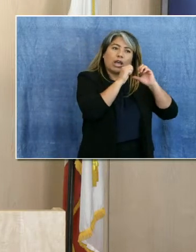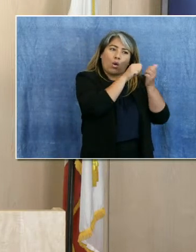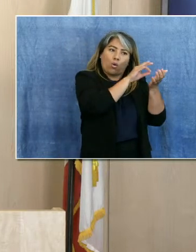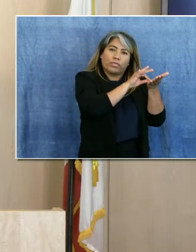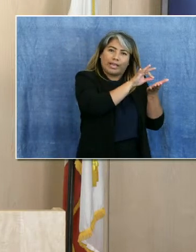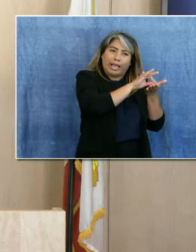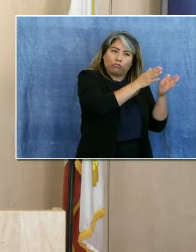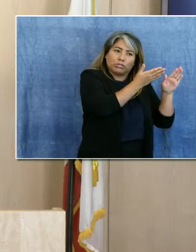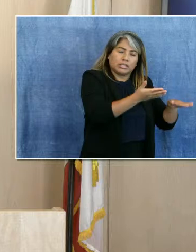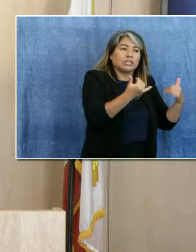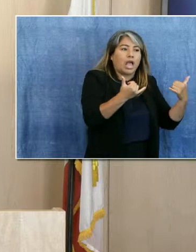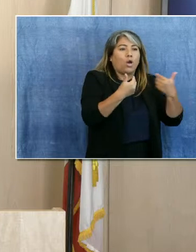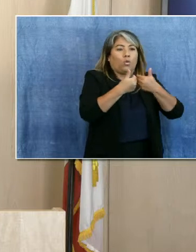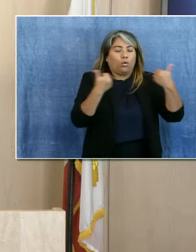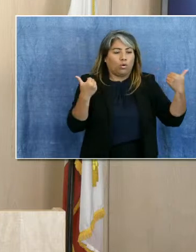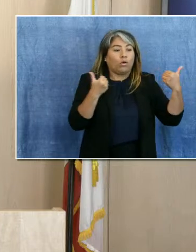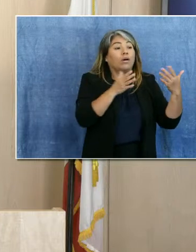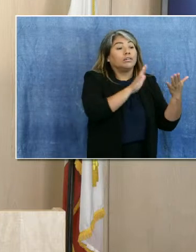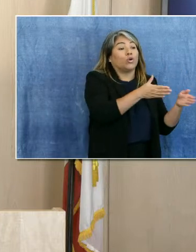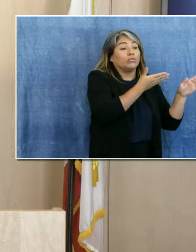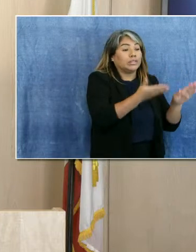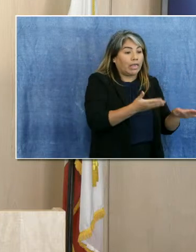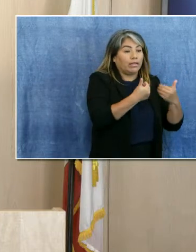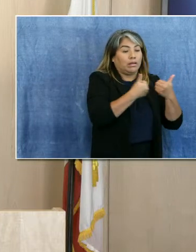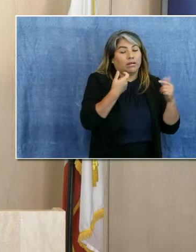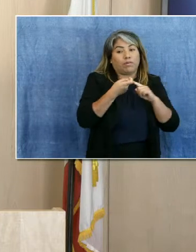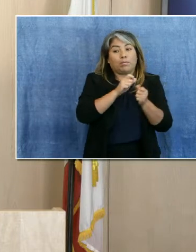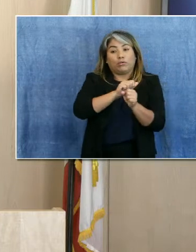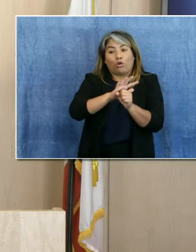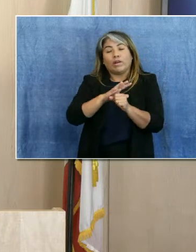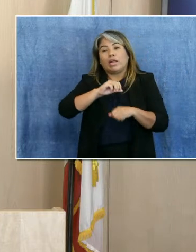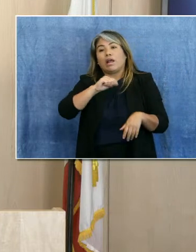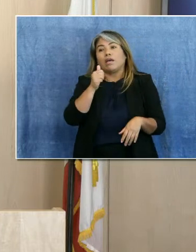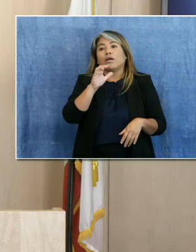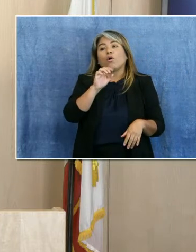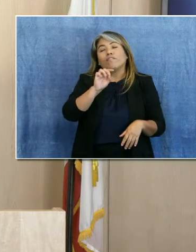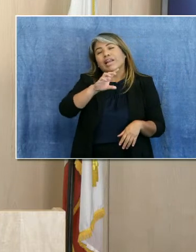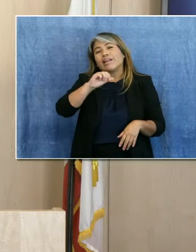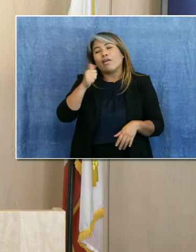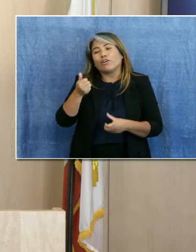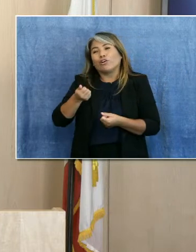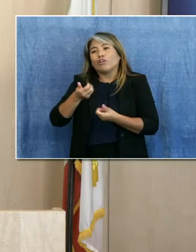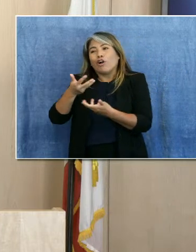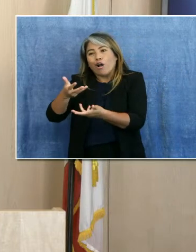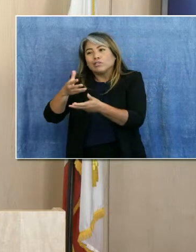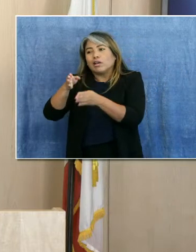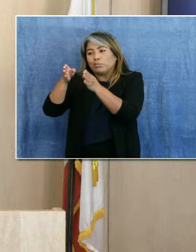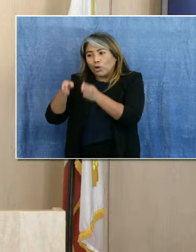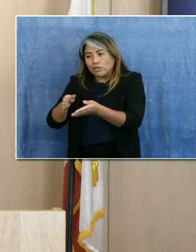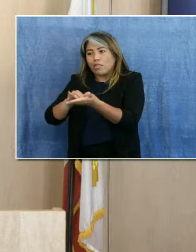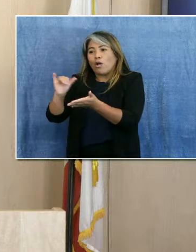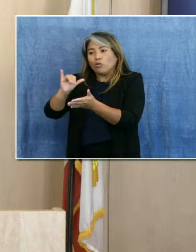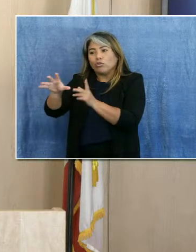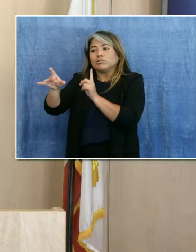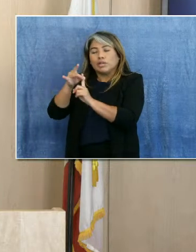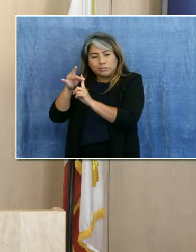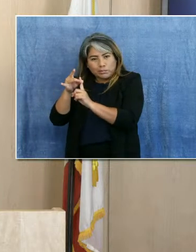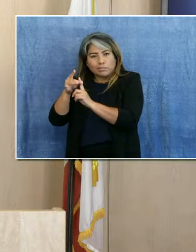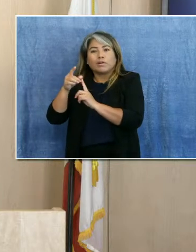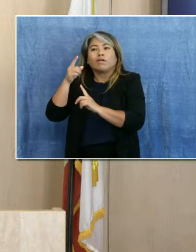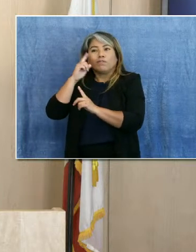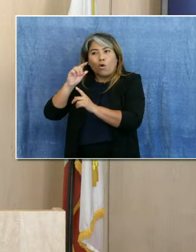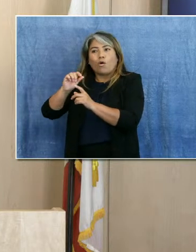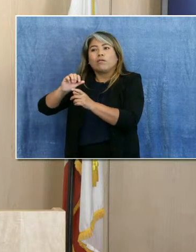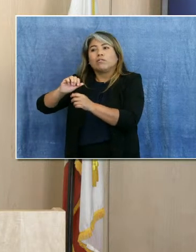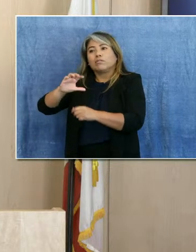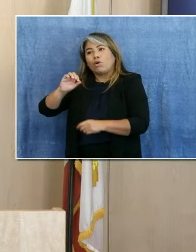now differentiate deaths from COVID and deaths from another cause in an individual who happened to also test positive for COVID.